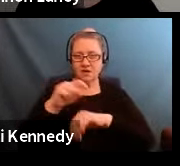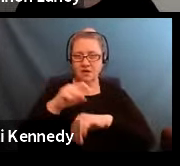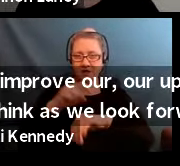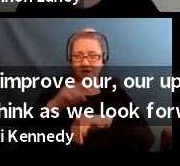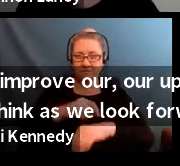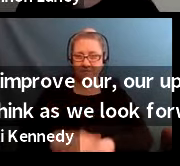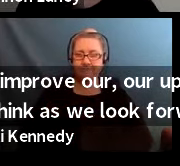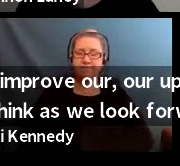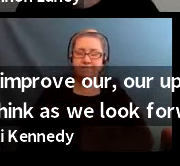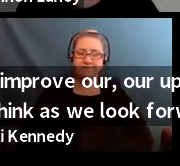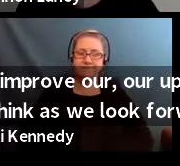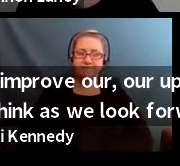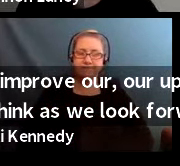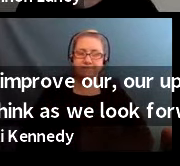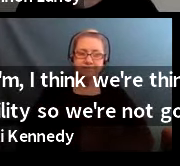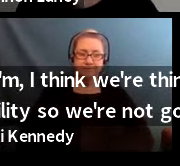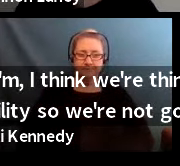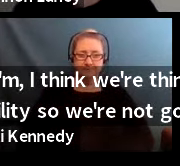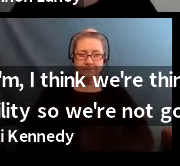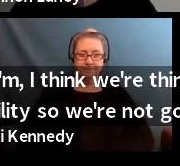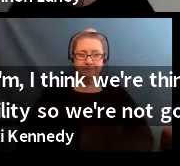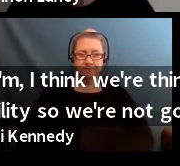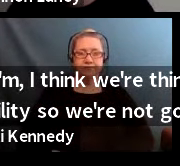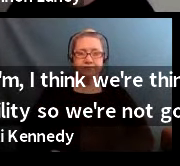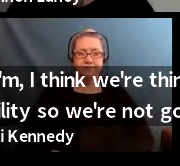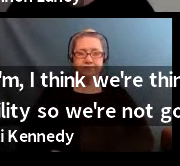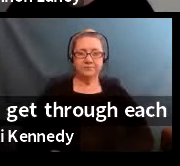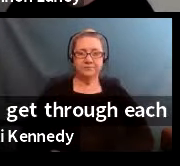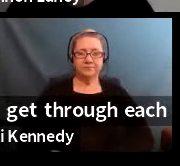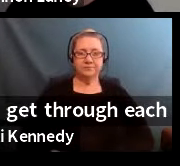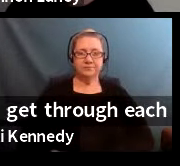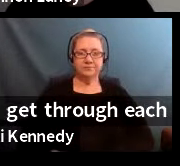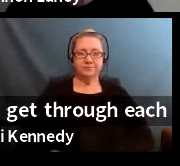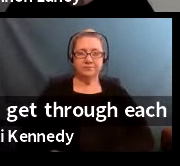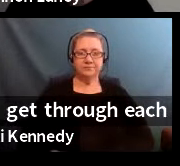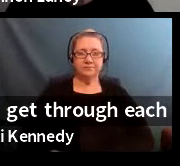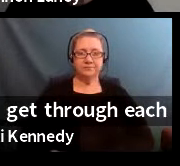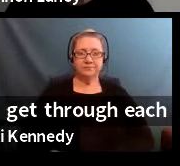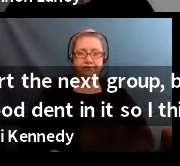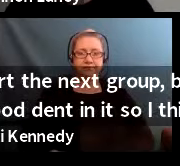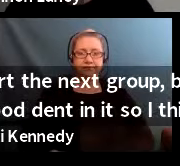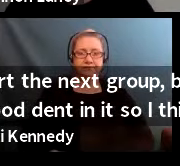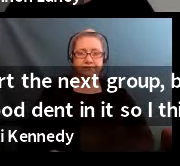Thank you, Erica. We have time in this section for one more comment, Christina.